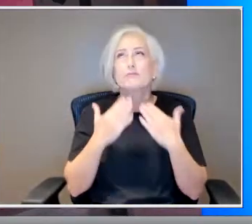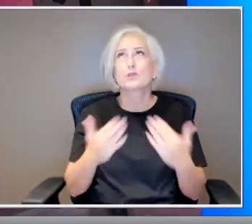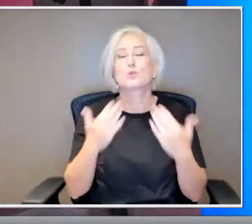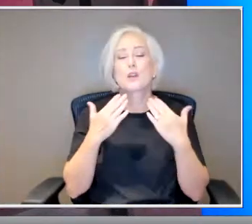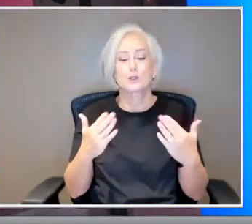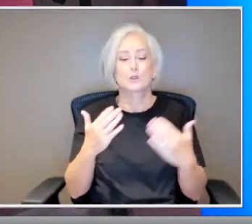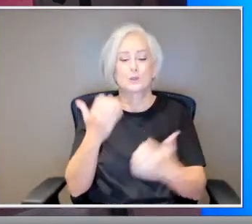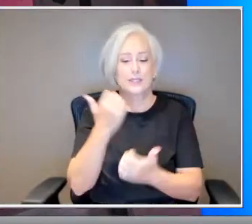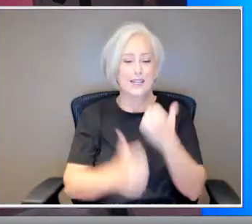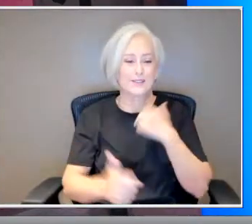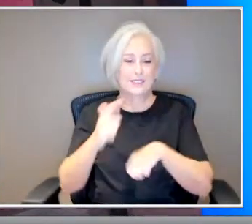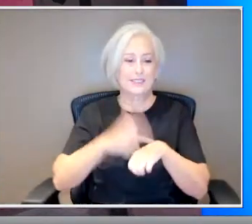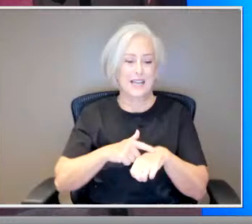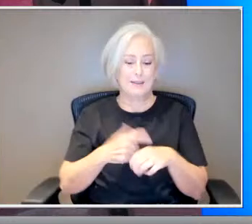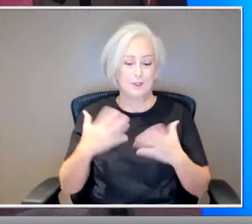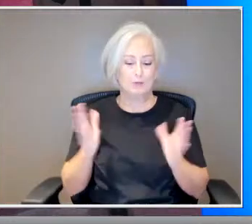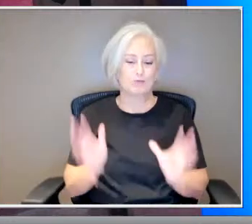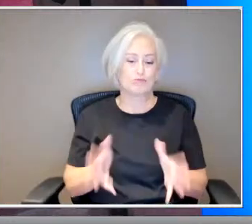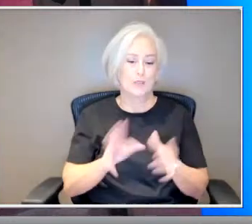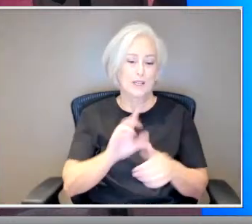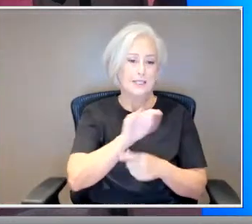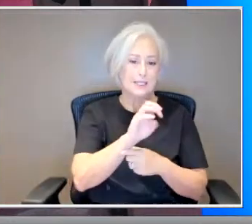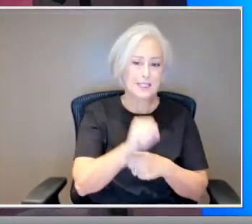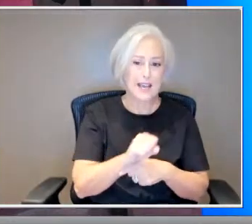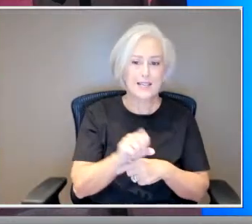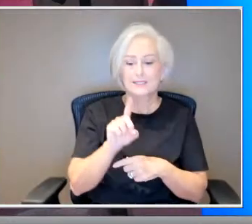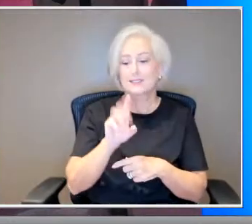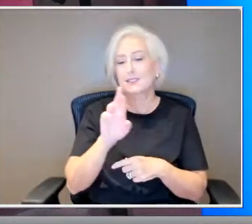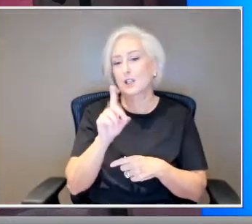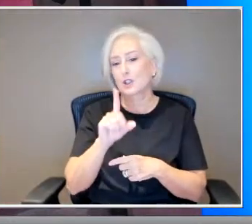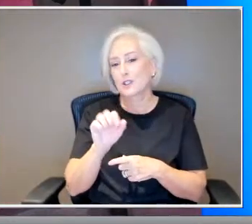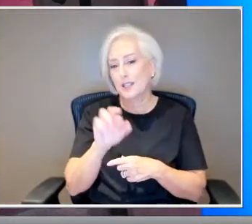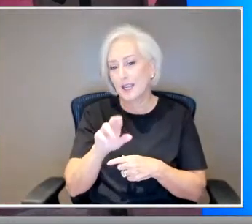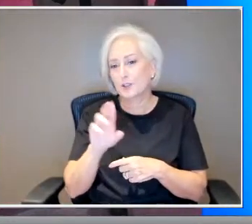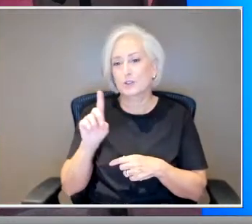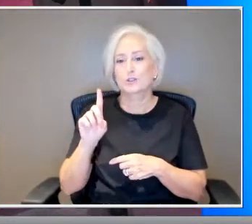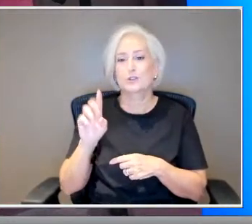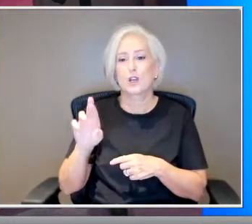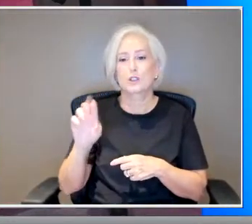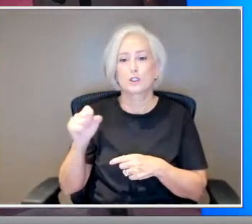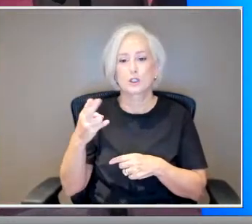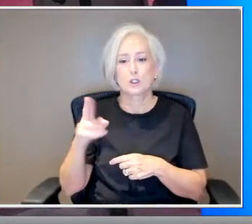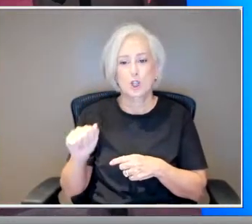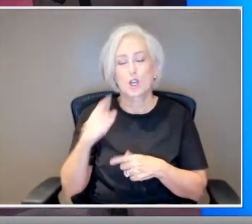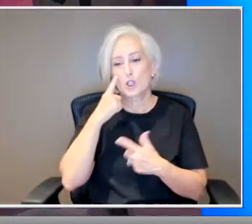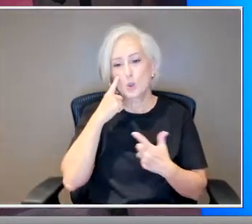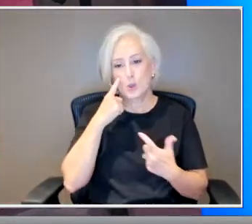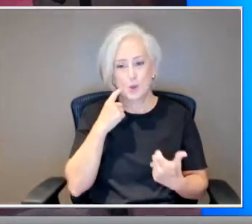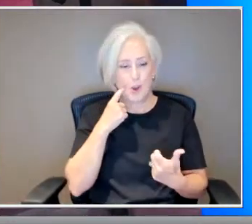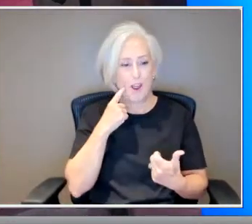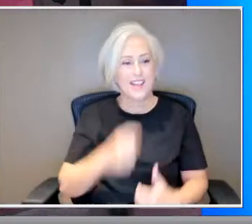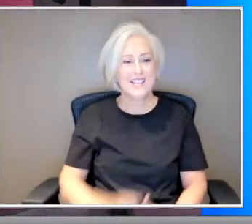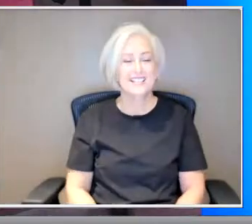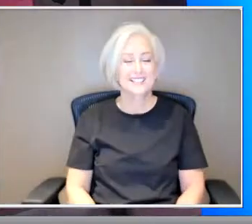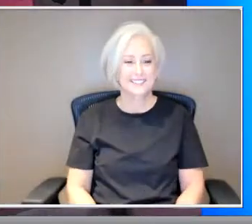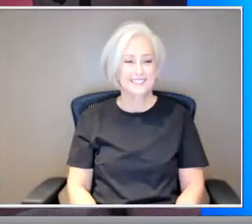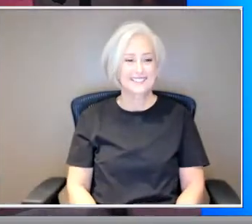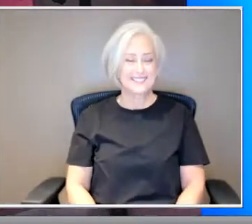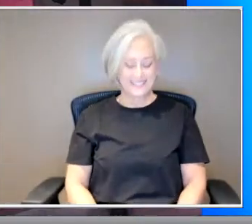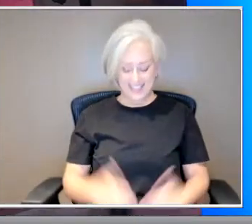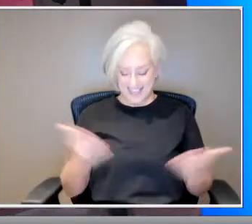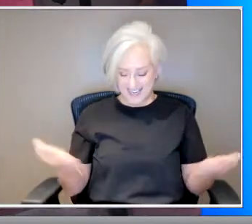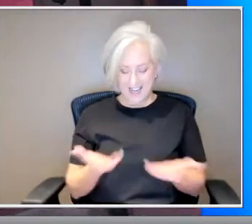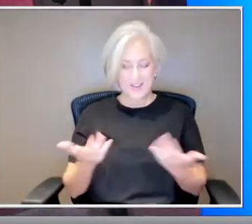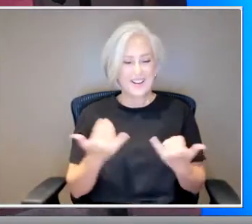about Tess, Dr. Danter, Dr. Shaw, you would start crying when I first met you. And here I am now, yes. What do you